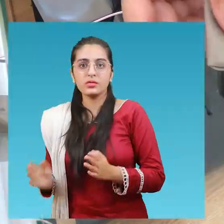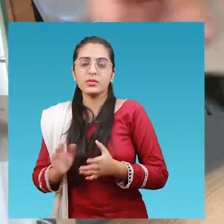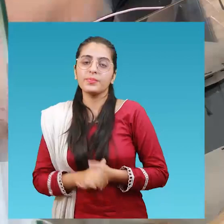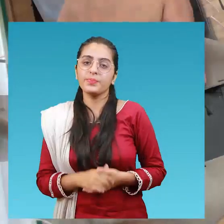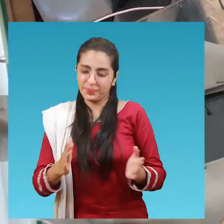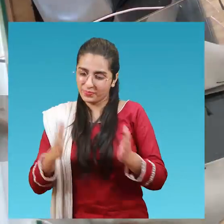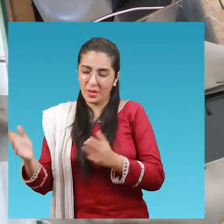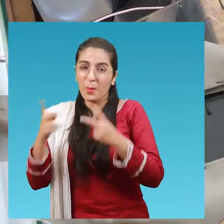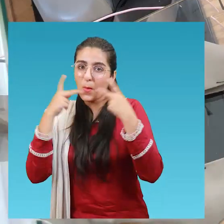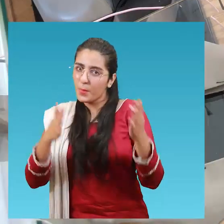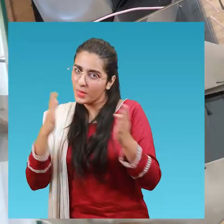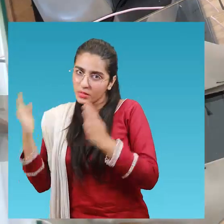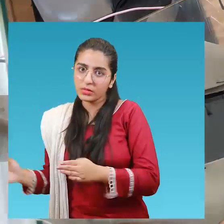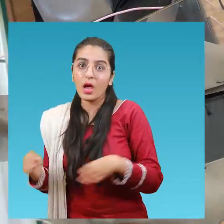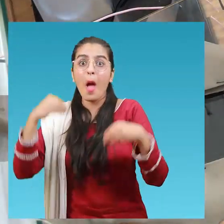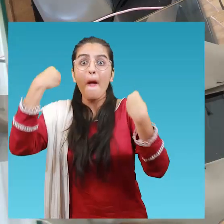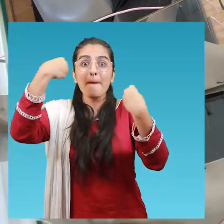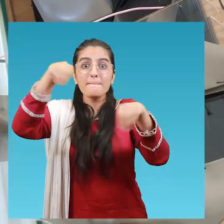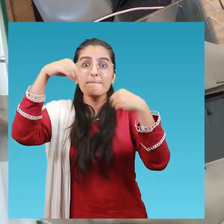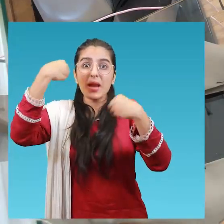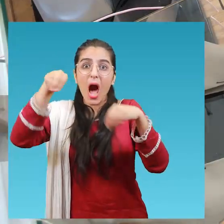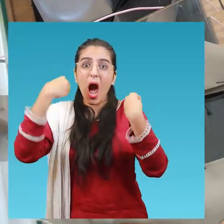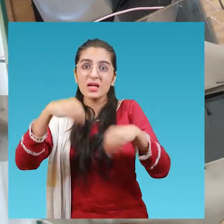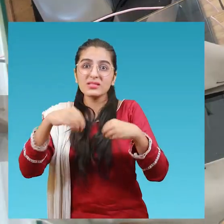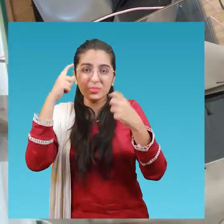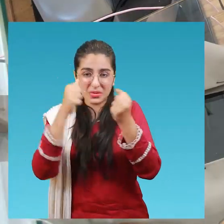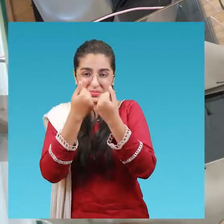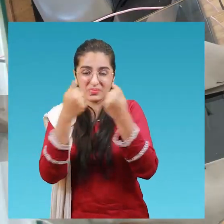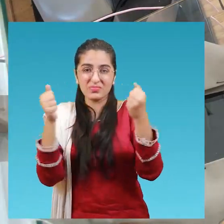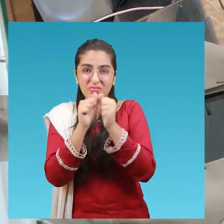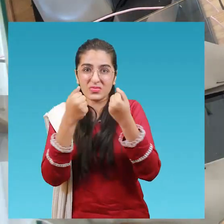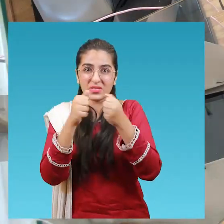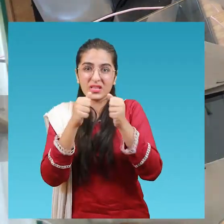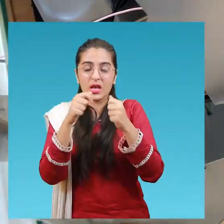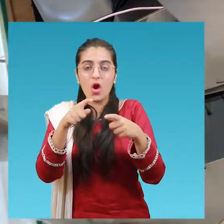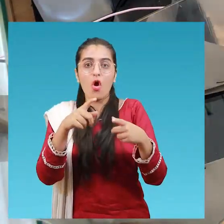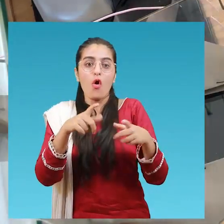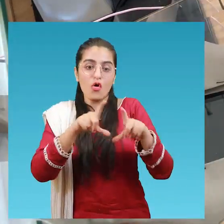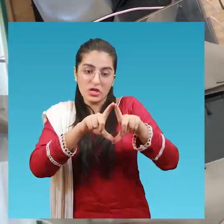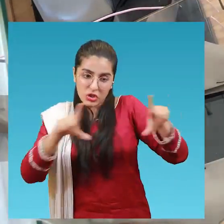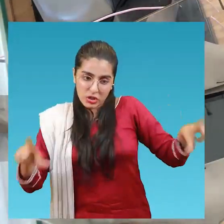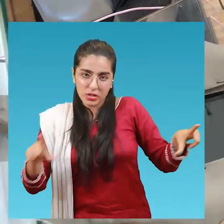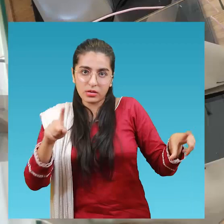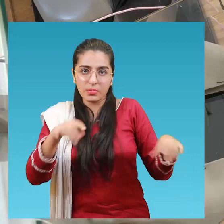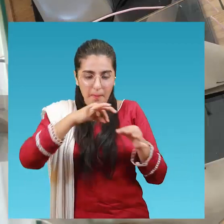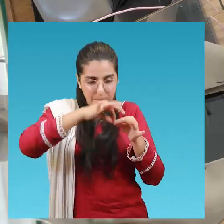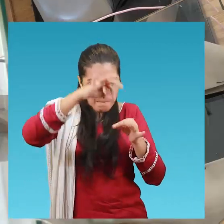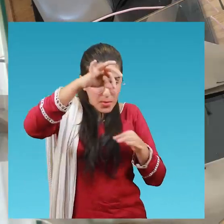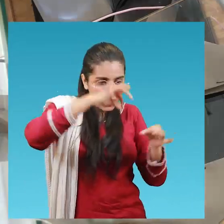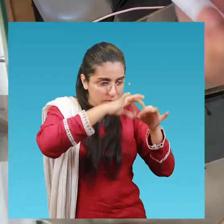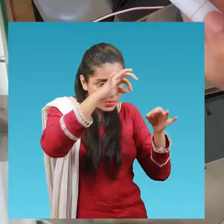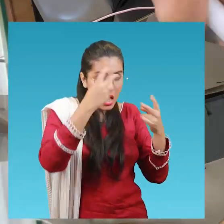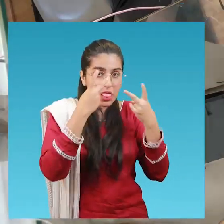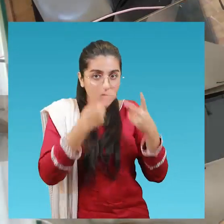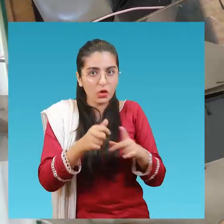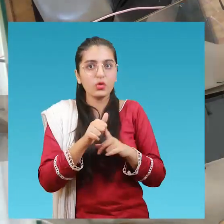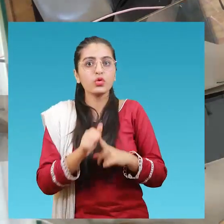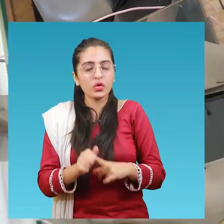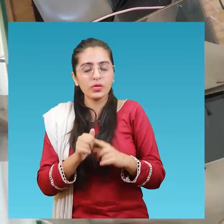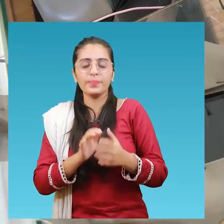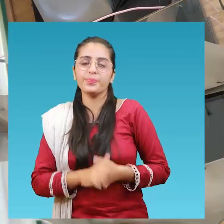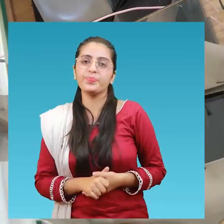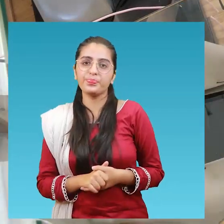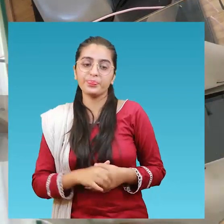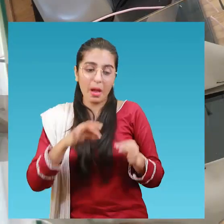Now take the plastic sheet and measure it. From top to bottom, put a mark on 8